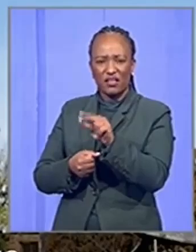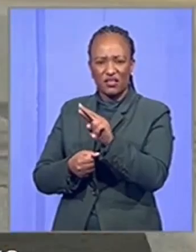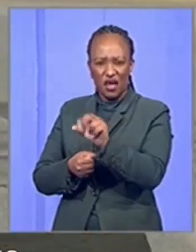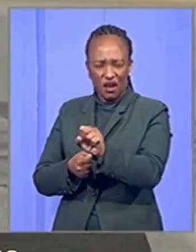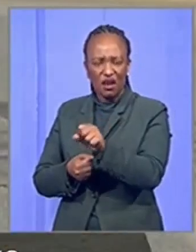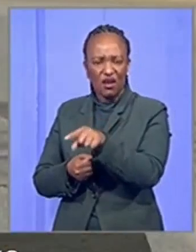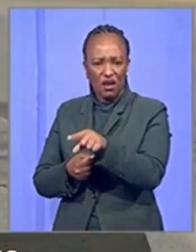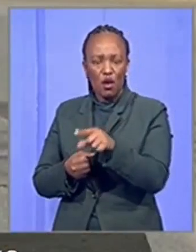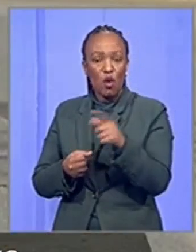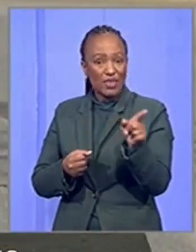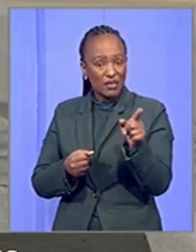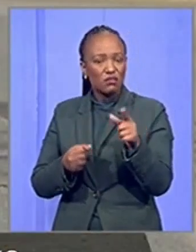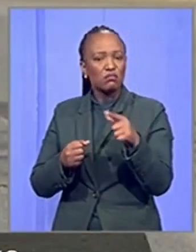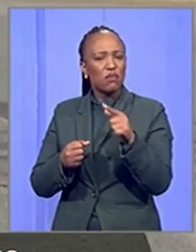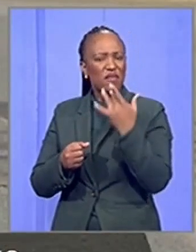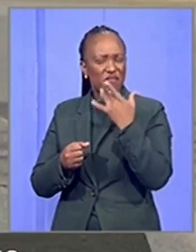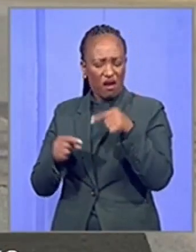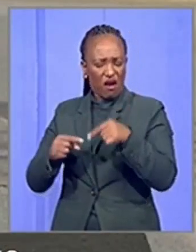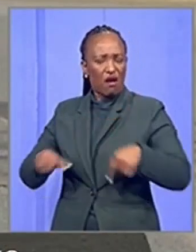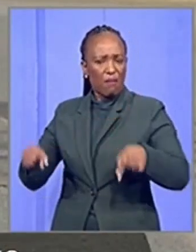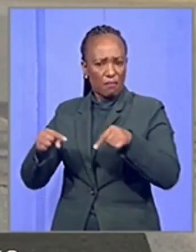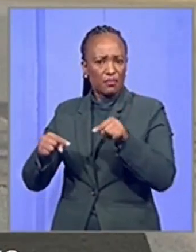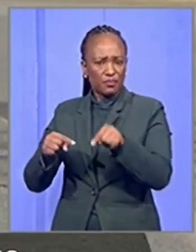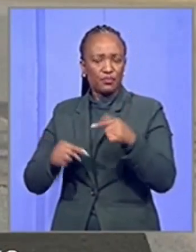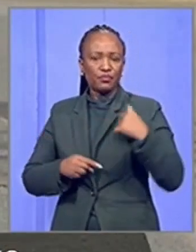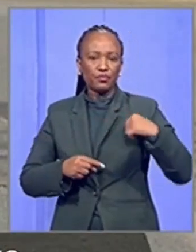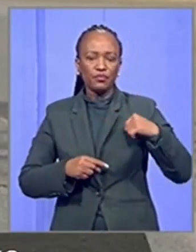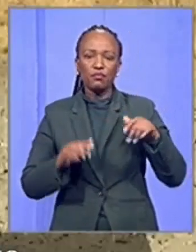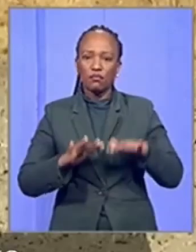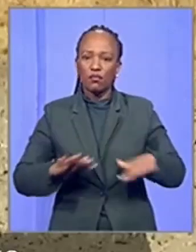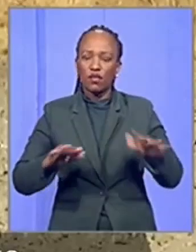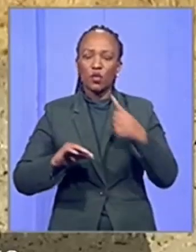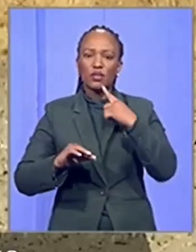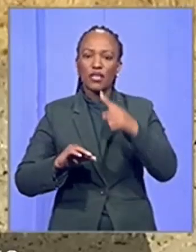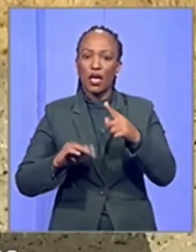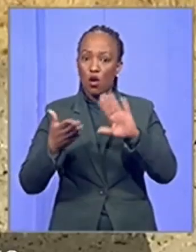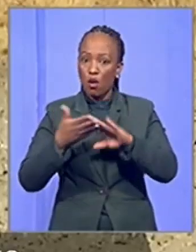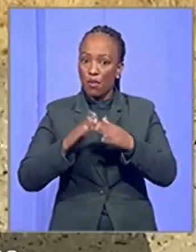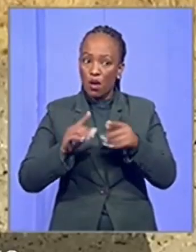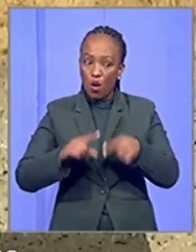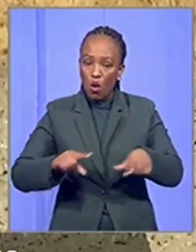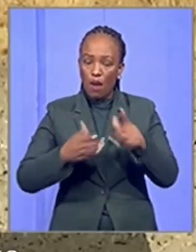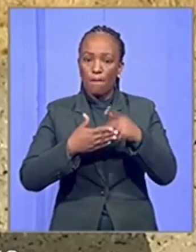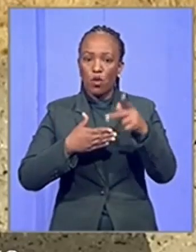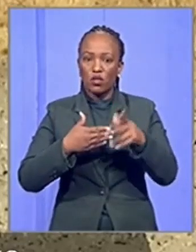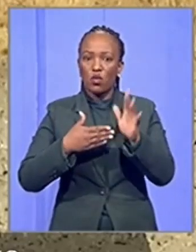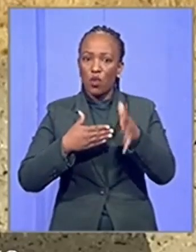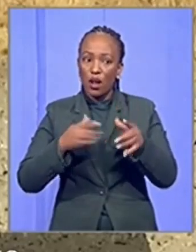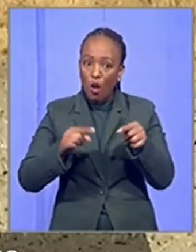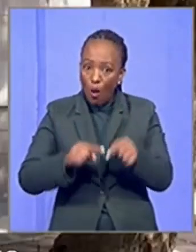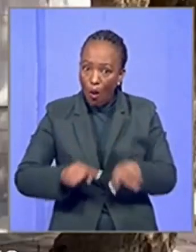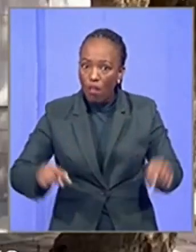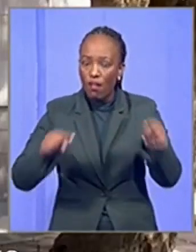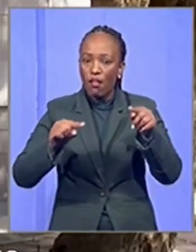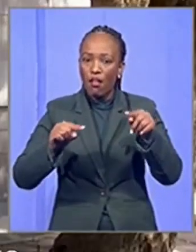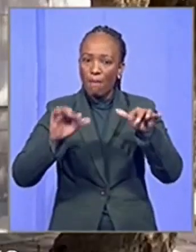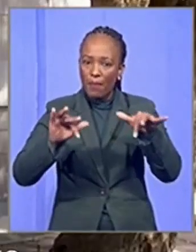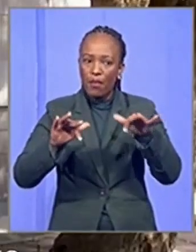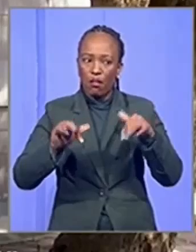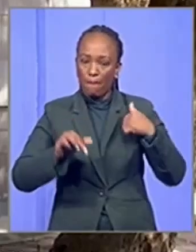rona. Ge le mmasepala wa matjhabeng wa tshepisha badudi ge di projeke ka moka di tlo gola badudi ba matjhabeng.